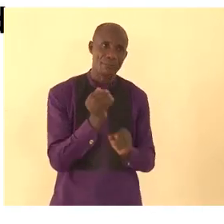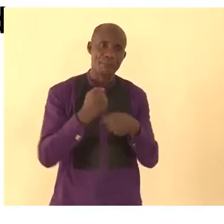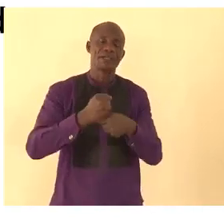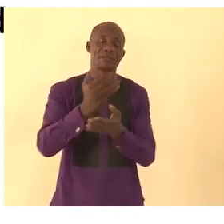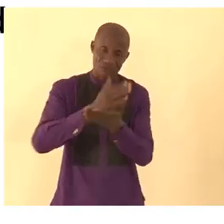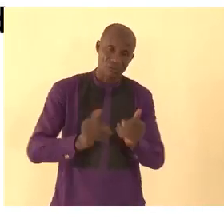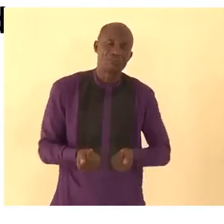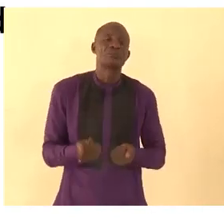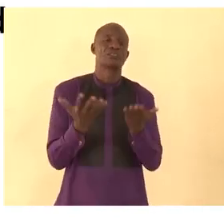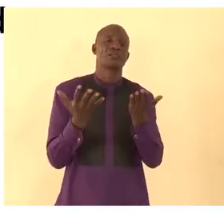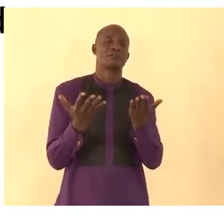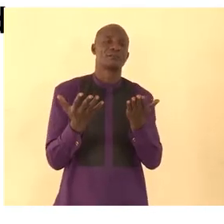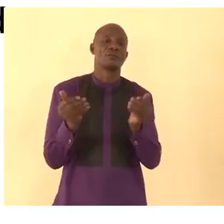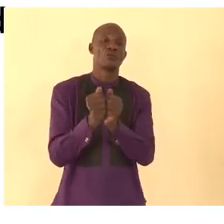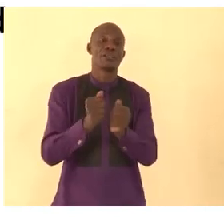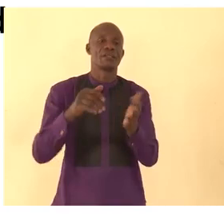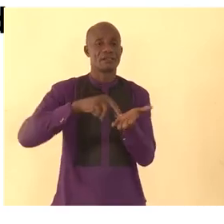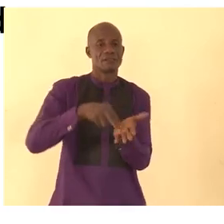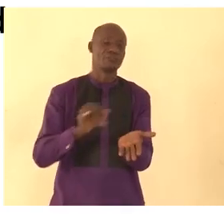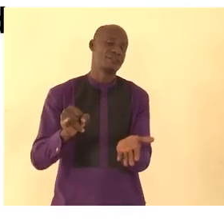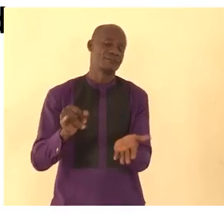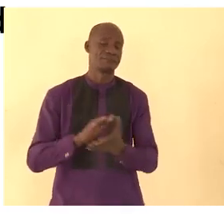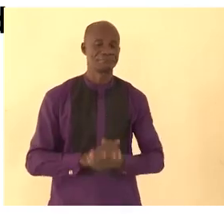Make some sacrifice with meaning.